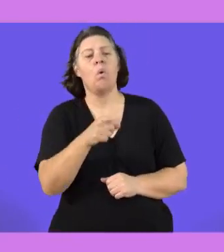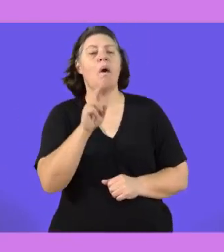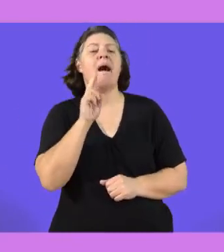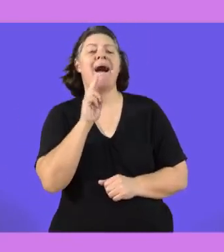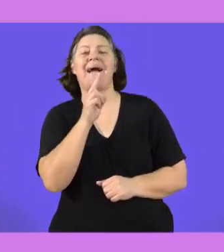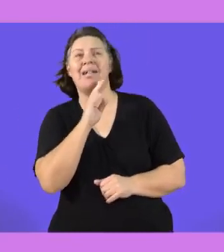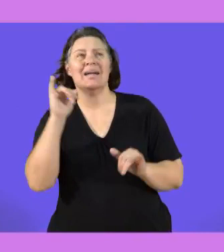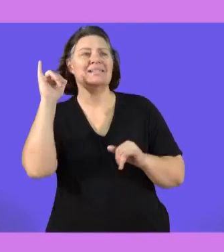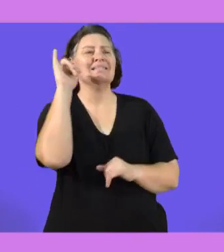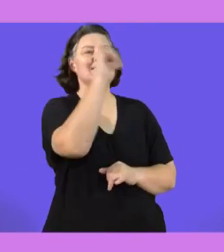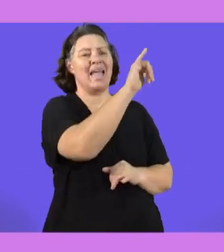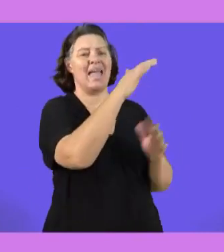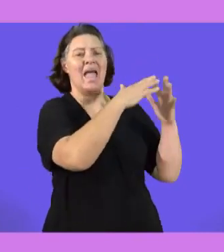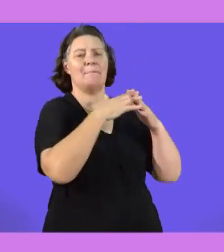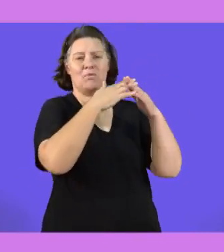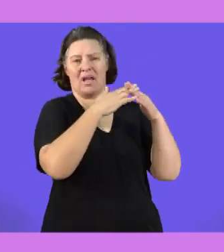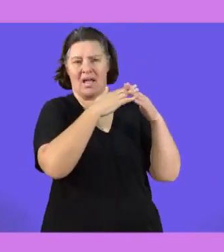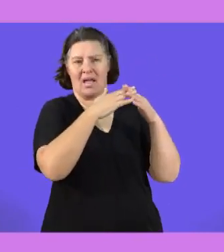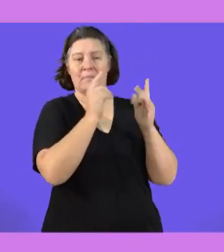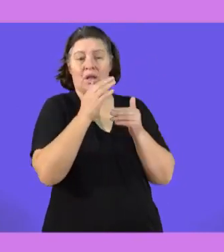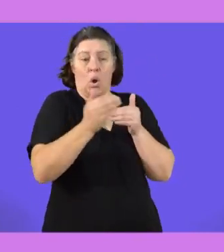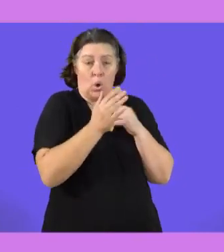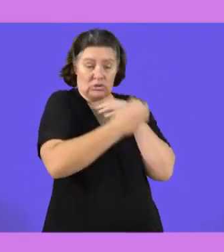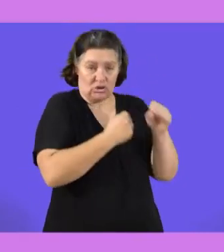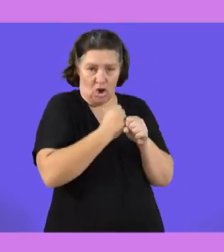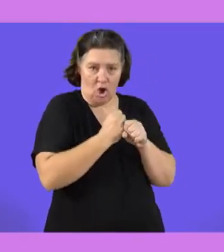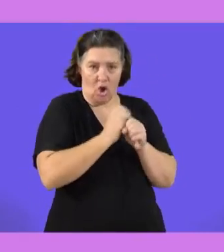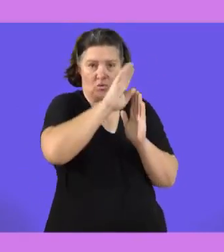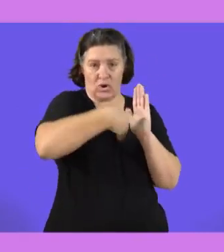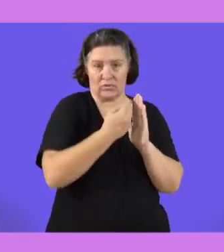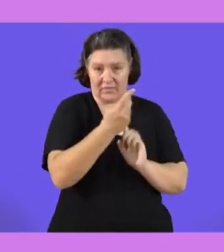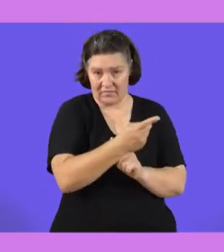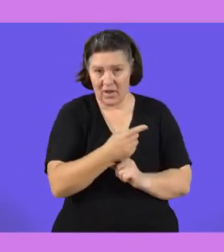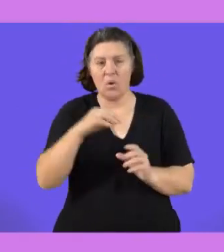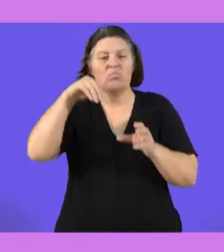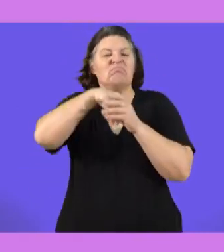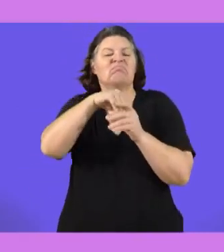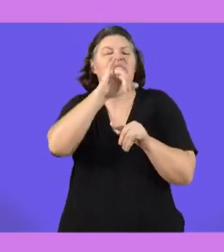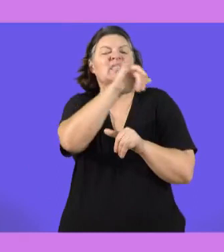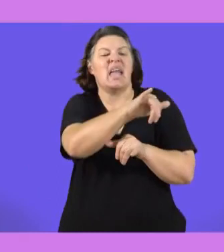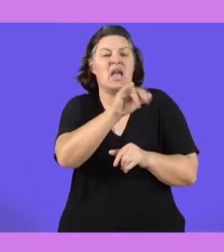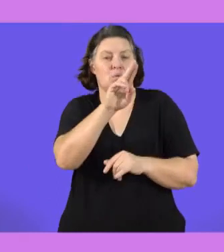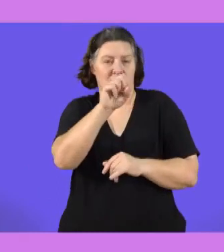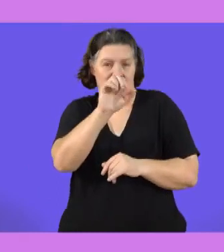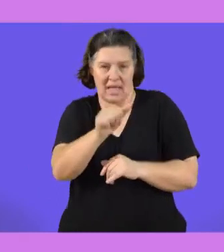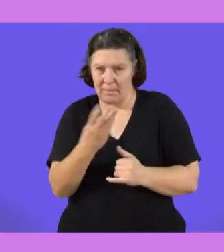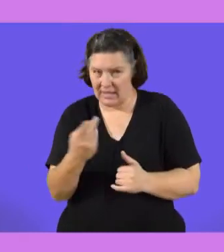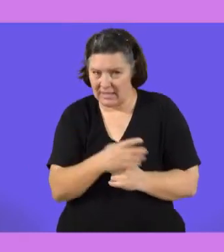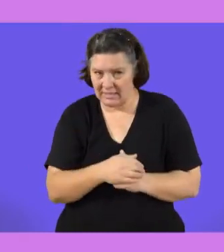long, rounded to the closest year, did he live in the USA? So basically, if I look at this,